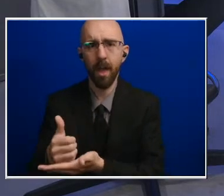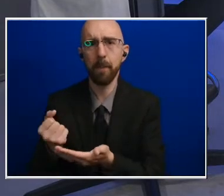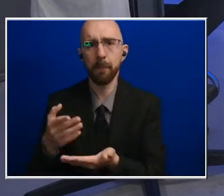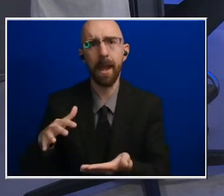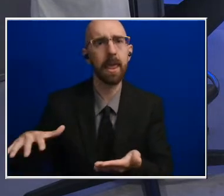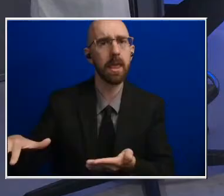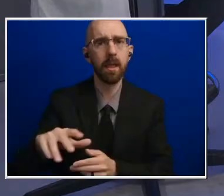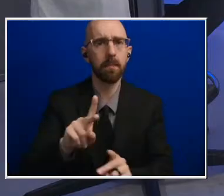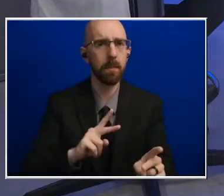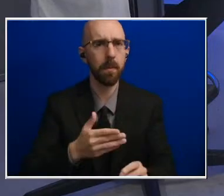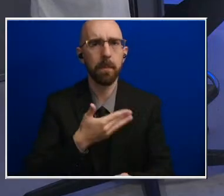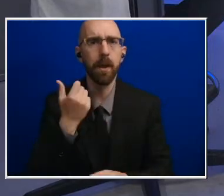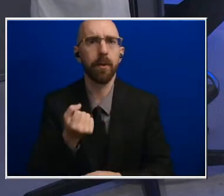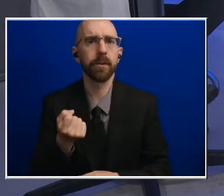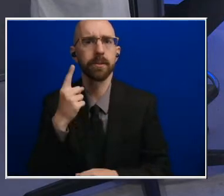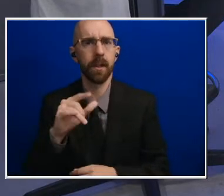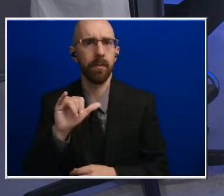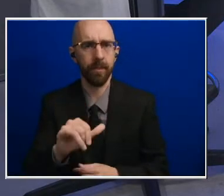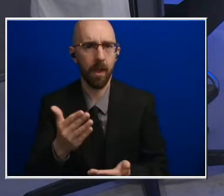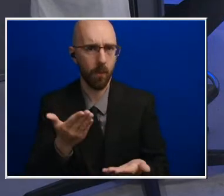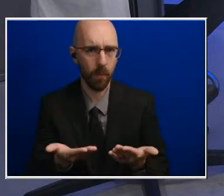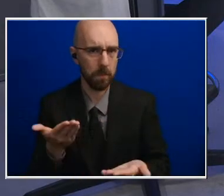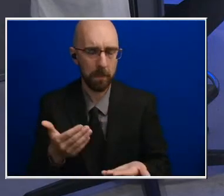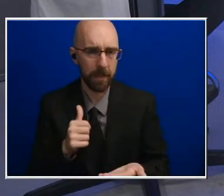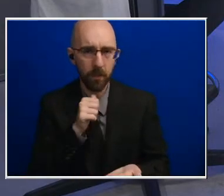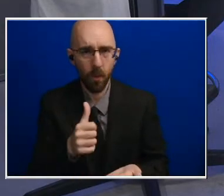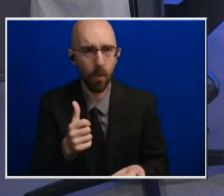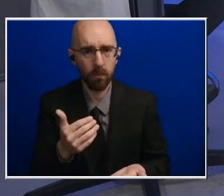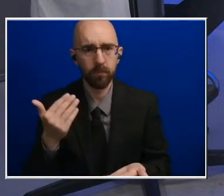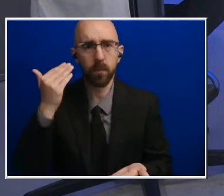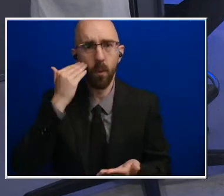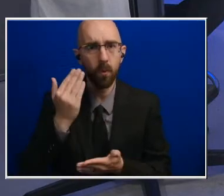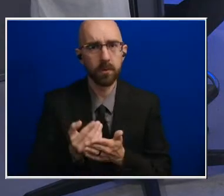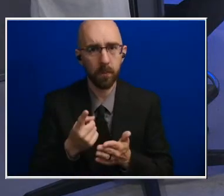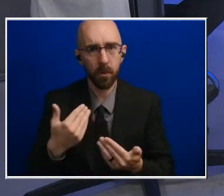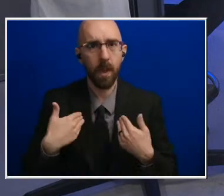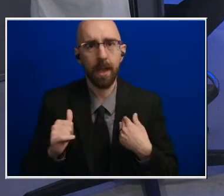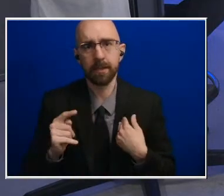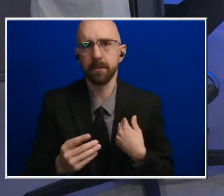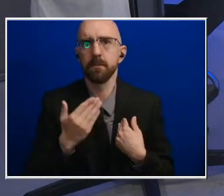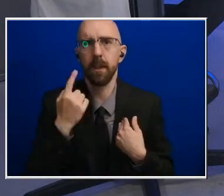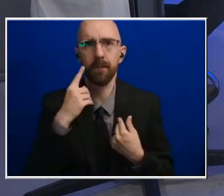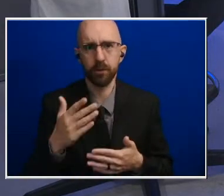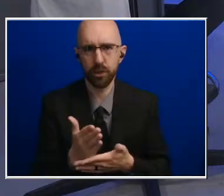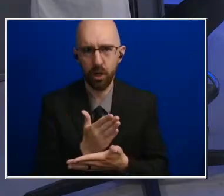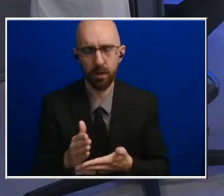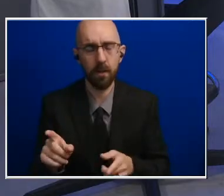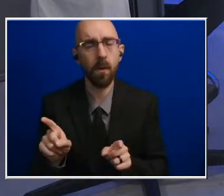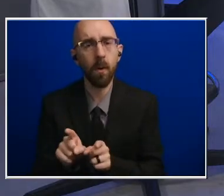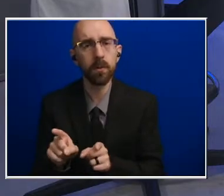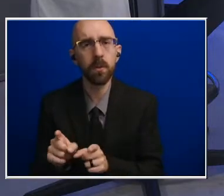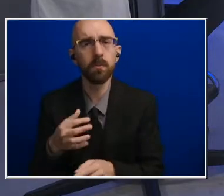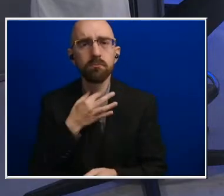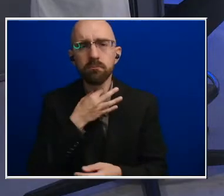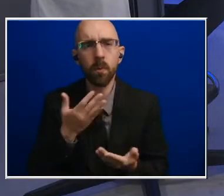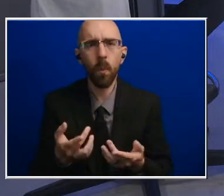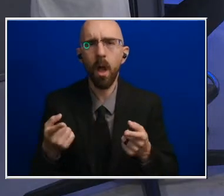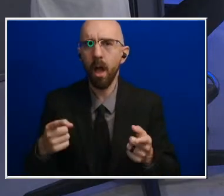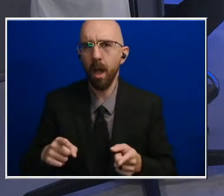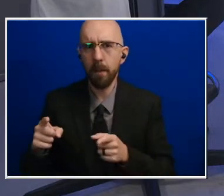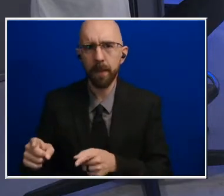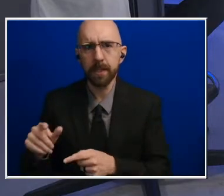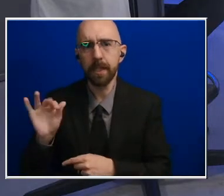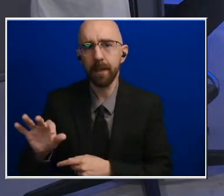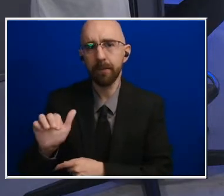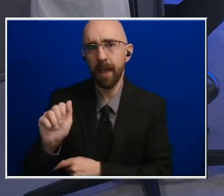who might not know someone who has it. So thank you for sharing that. She also wants to know what happens if Amy has a seizure